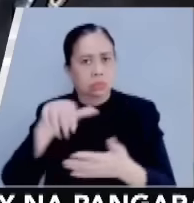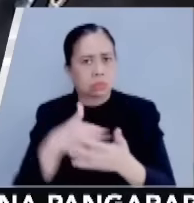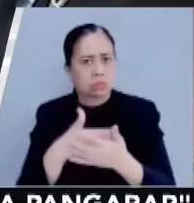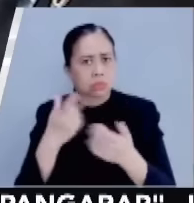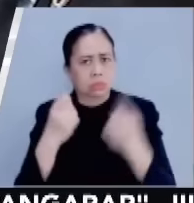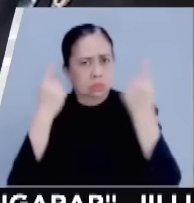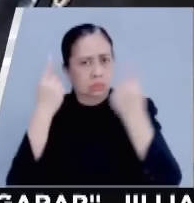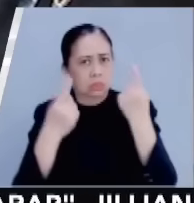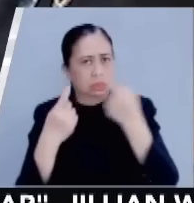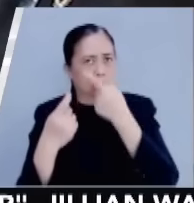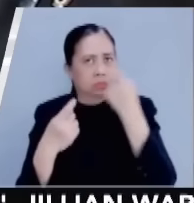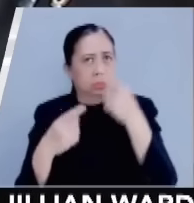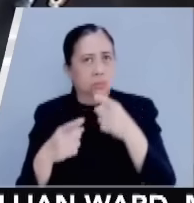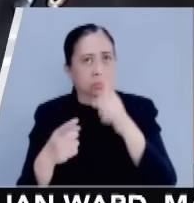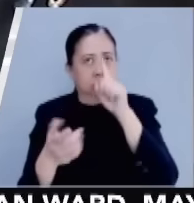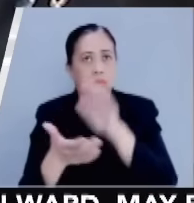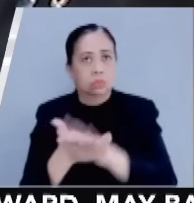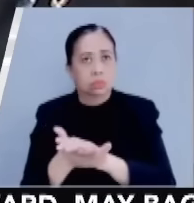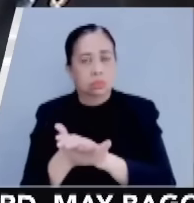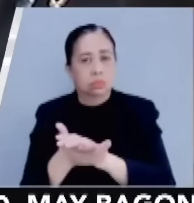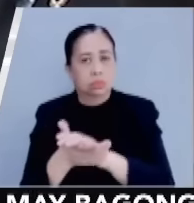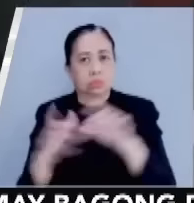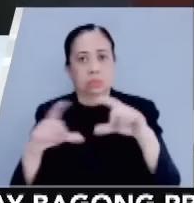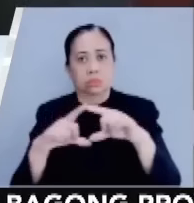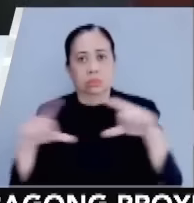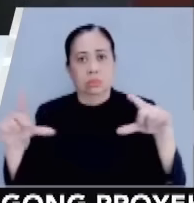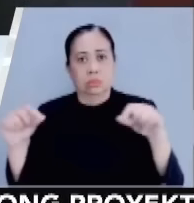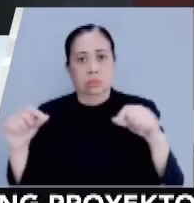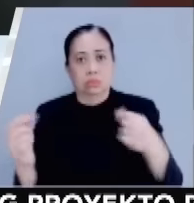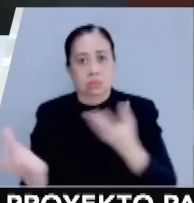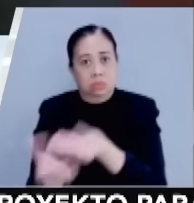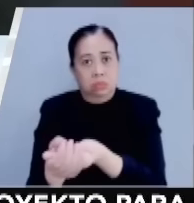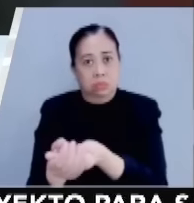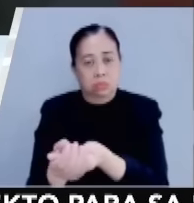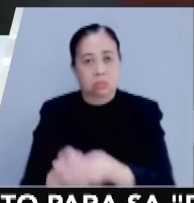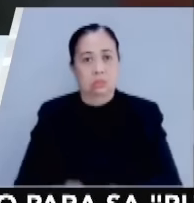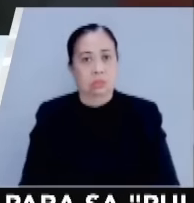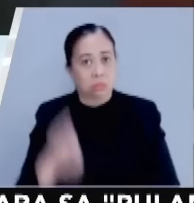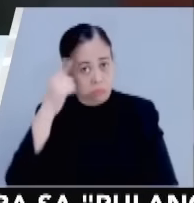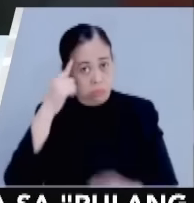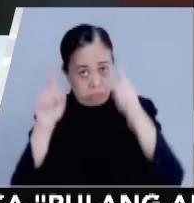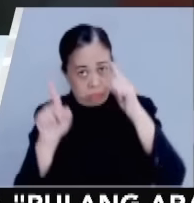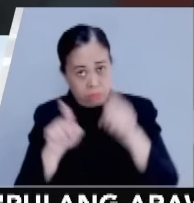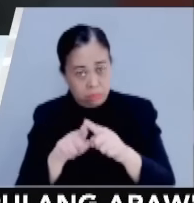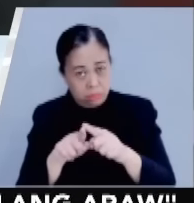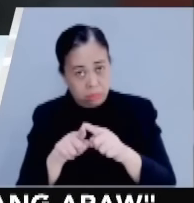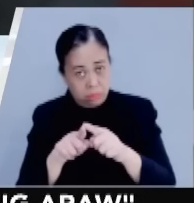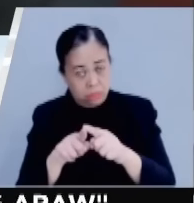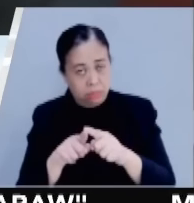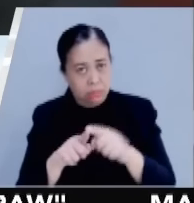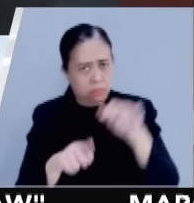because you believe that the envelope is a bribe. Do you agree? Yes or no,